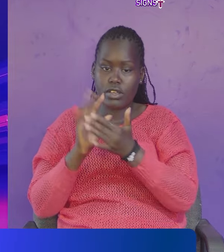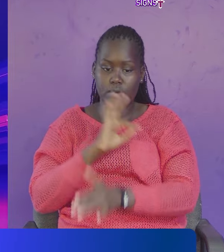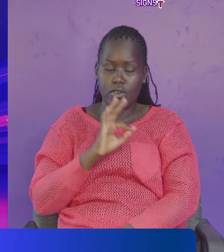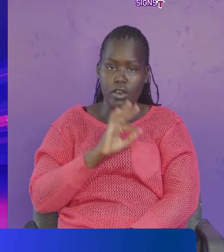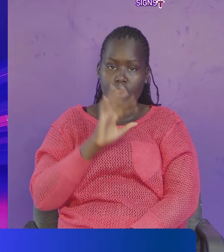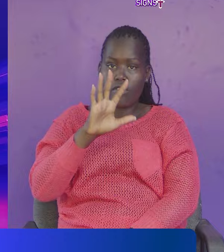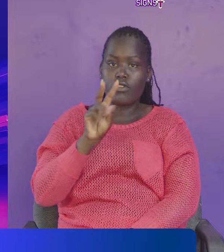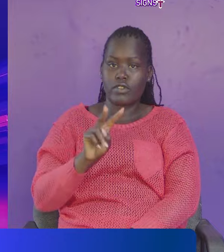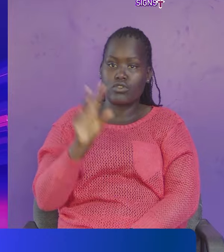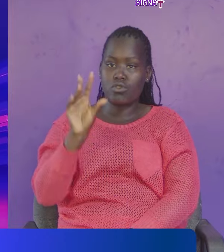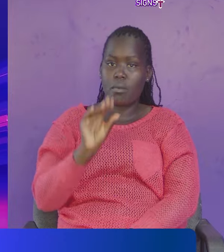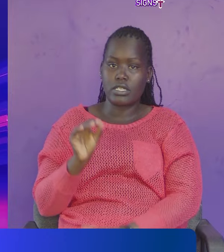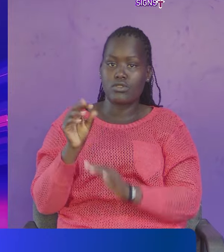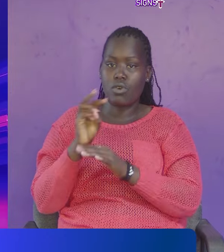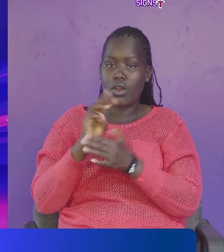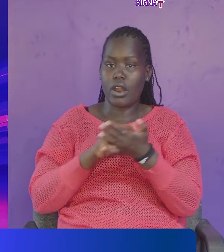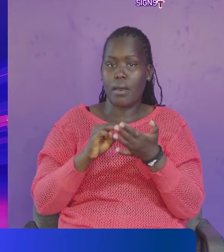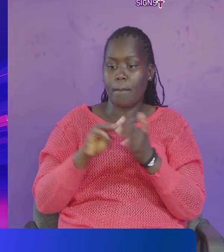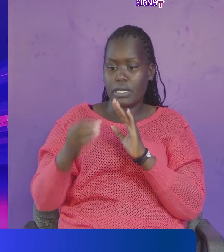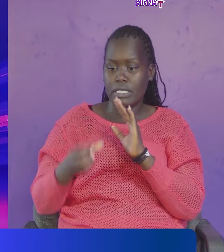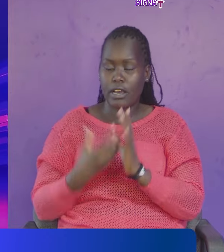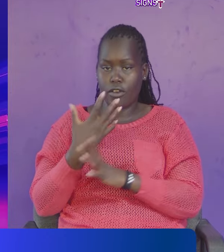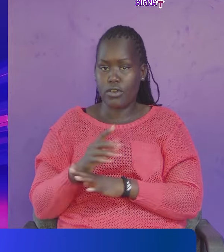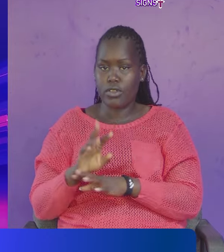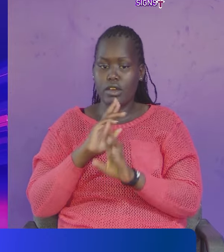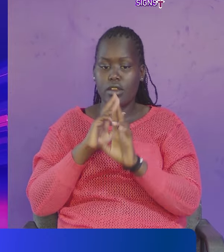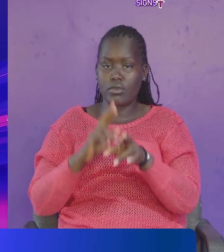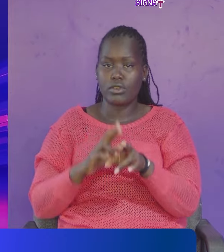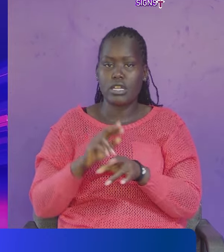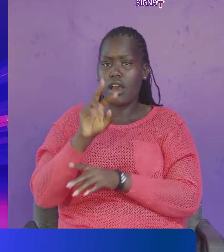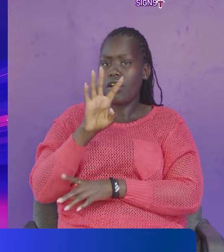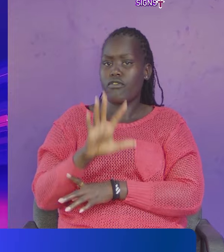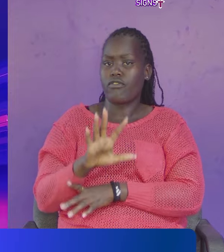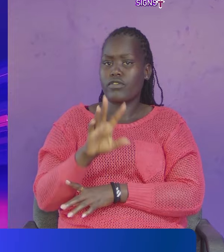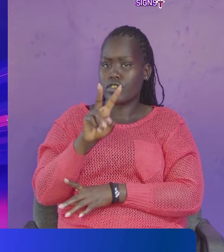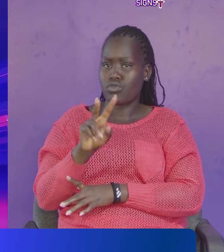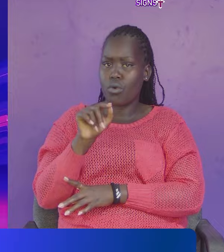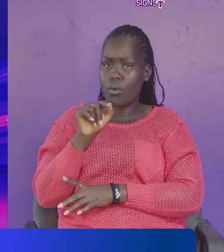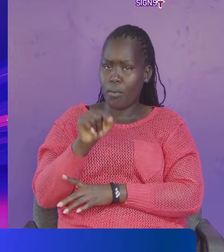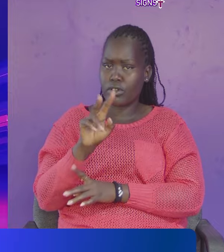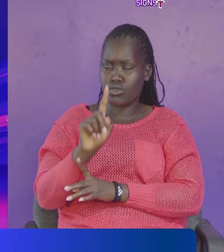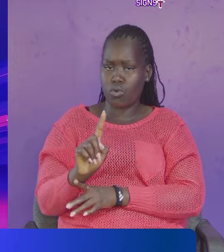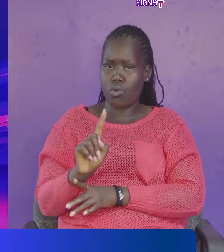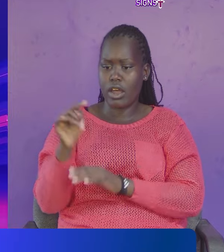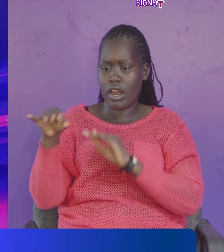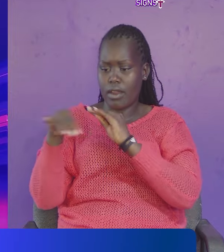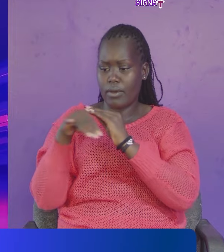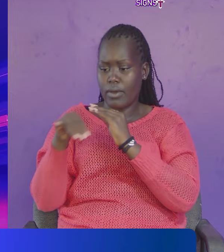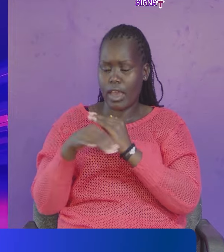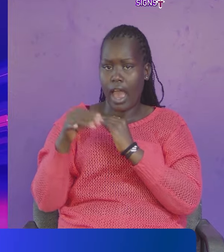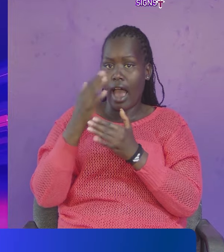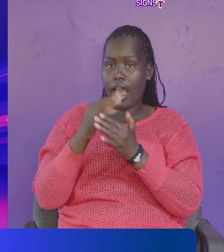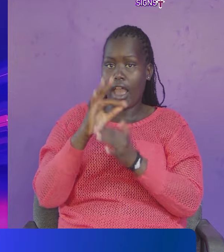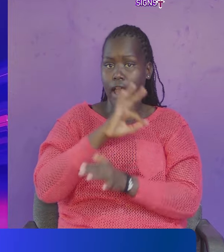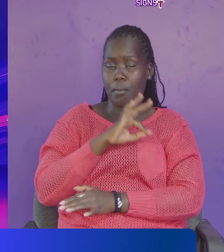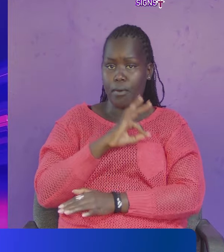on M-Pesa growth. Now, Safaricom reported a 52.1% rise in its half-year profit, and this is